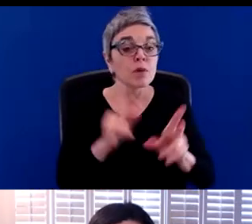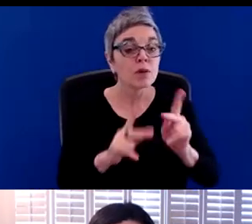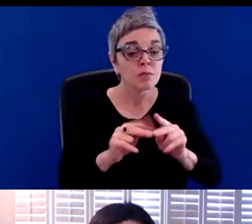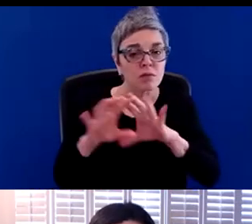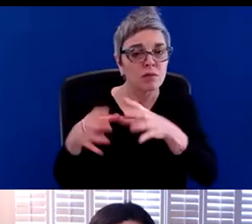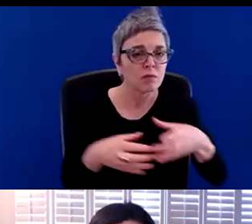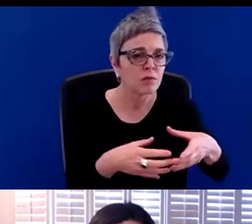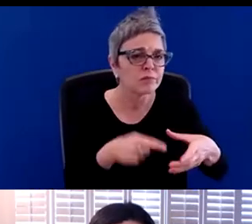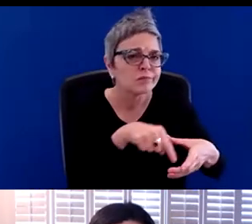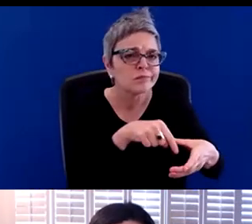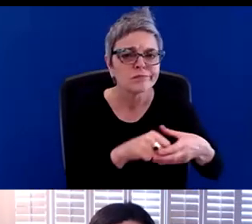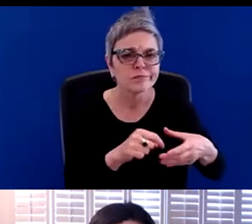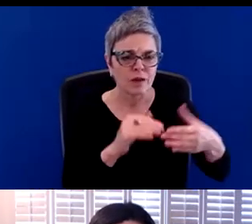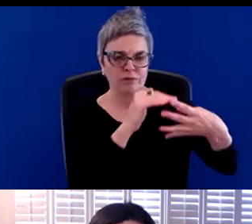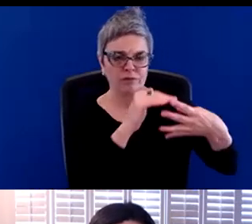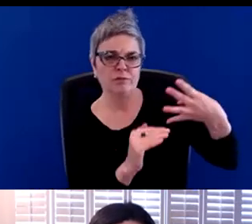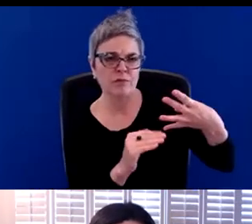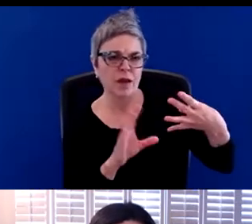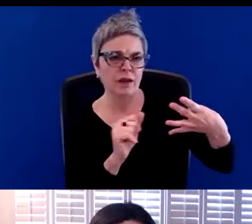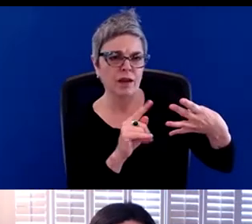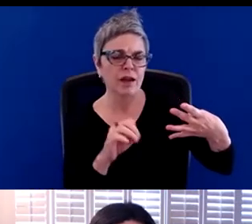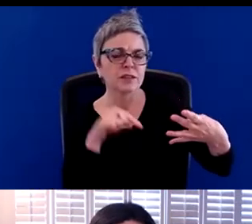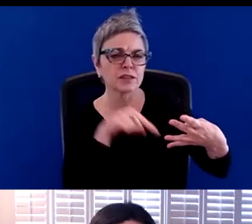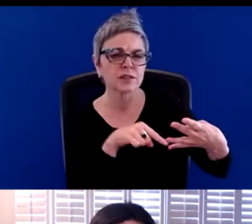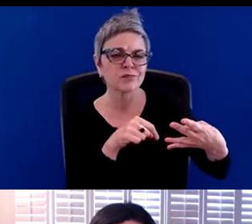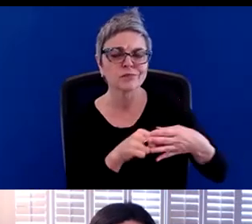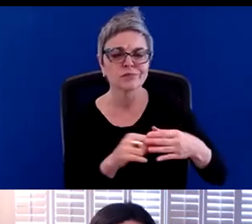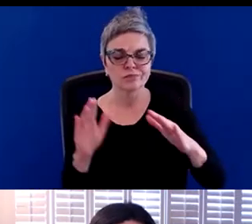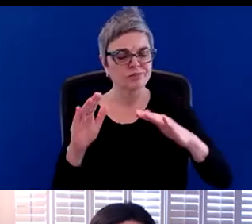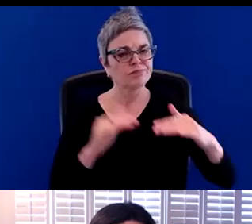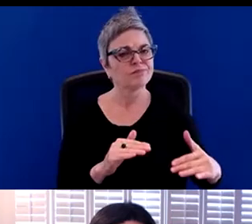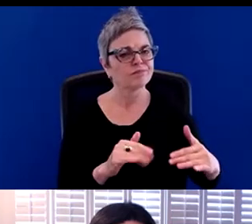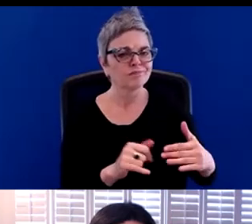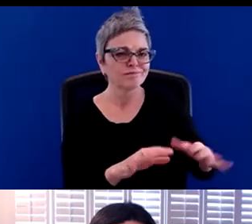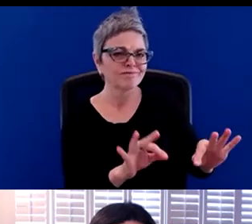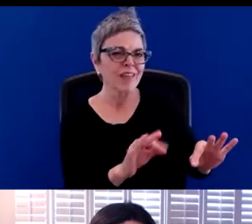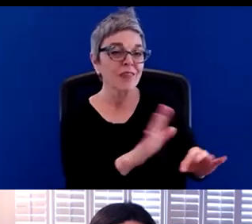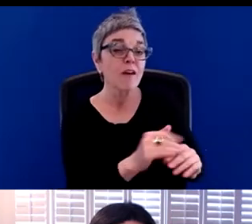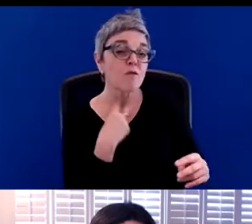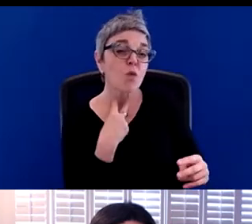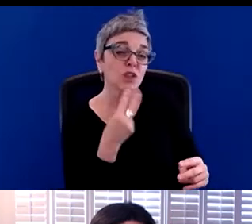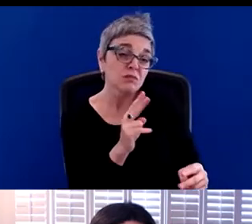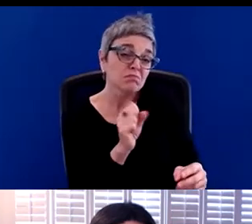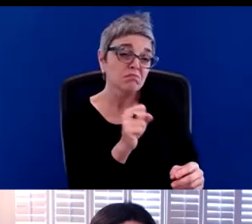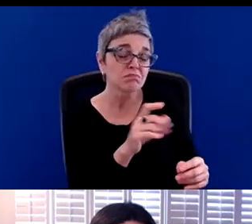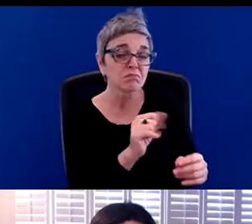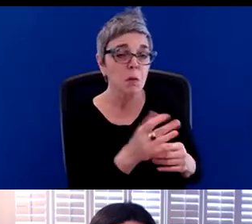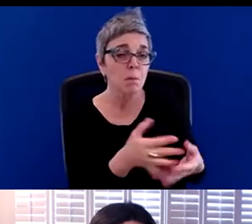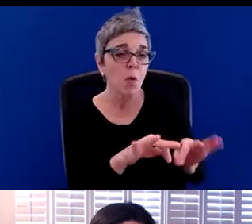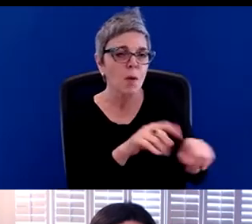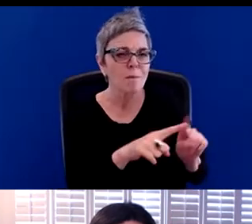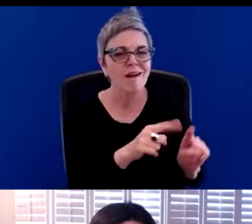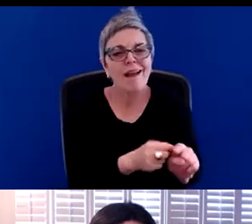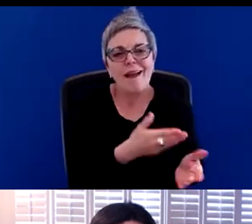empirical value, right? Like their voices matter only as evidence, but not as theorists. So we kind of wanted